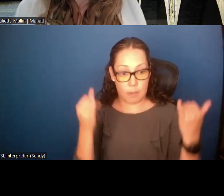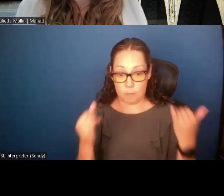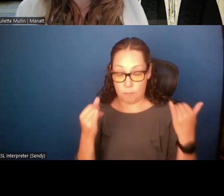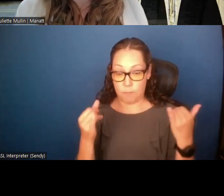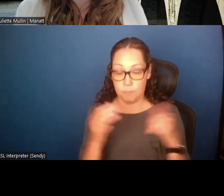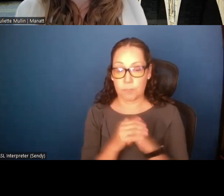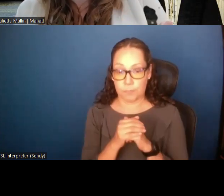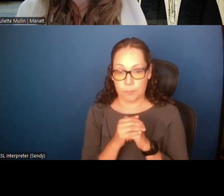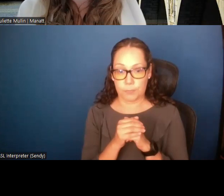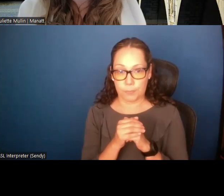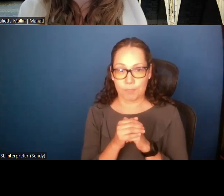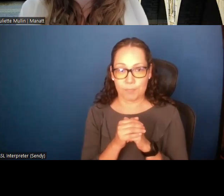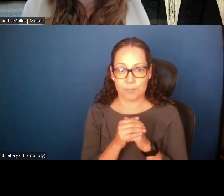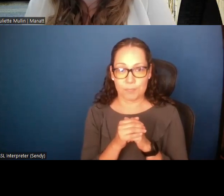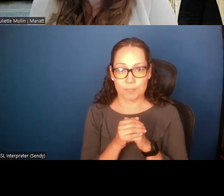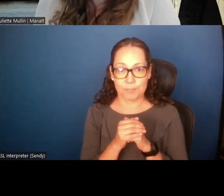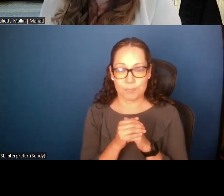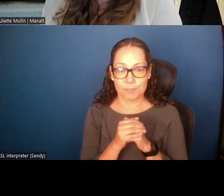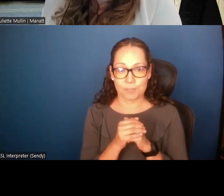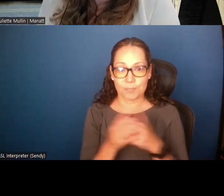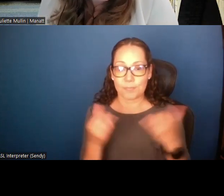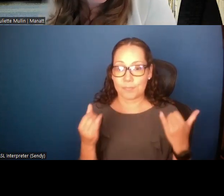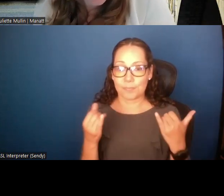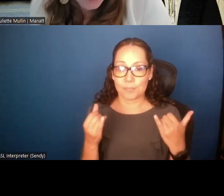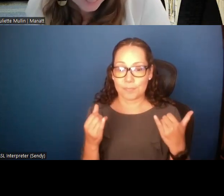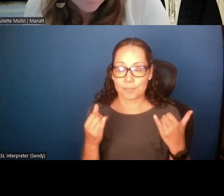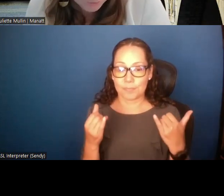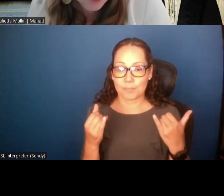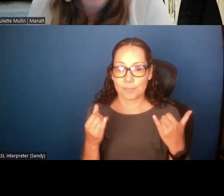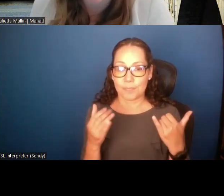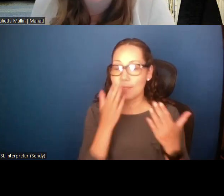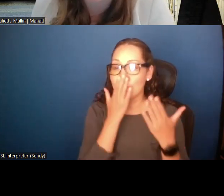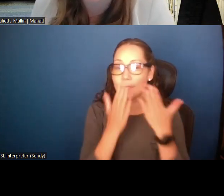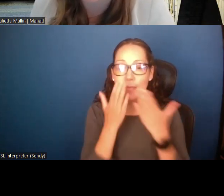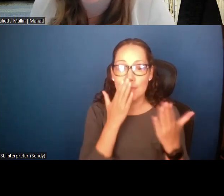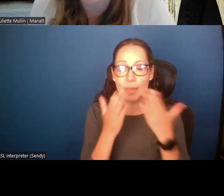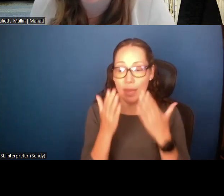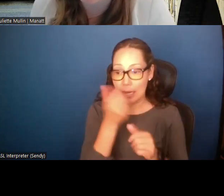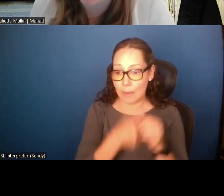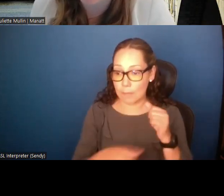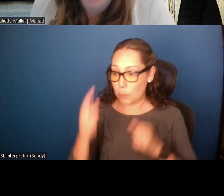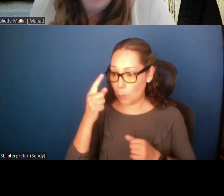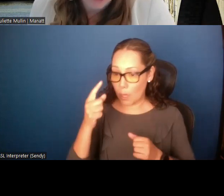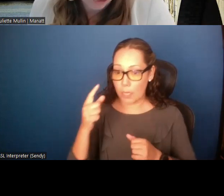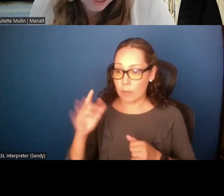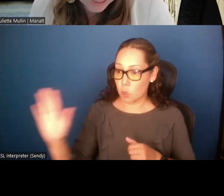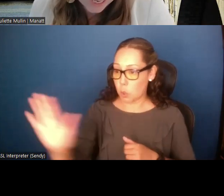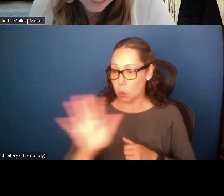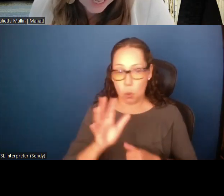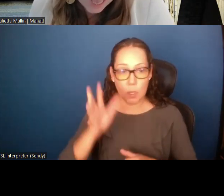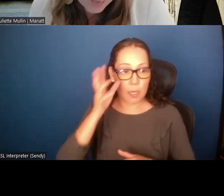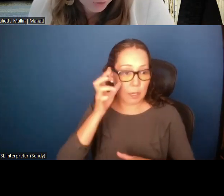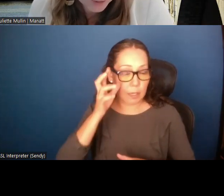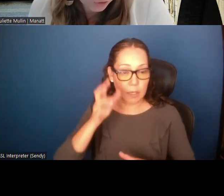Just turning my pages here. And at this point, I want to thank everyone for your engagement throughout the conversation